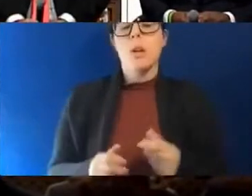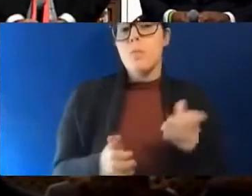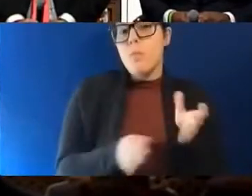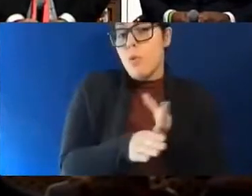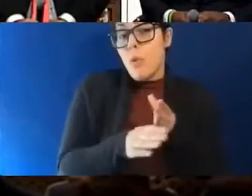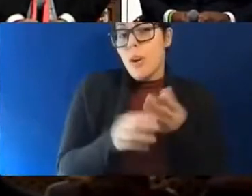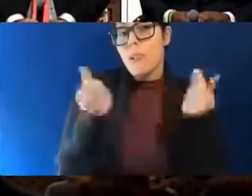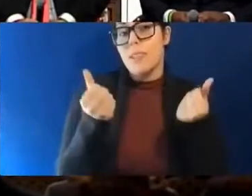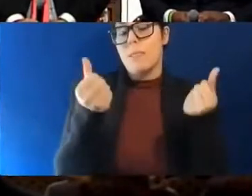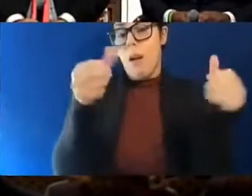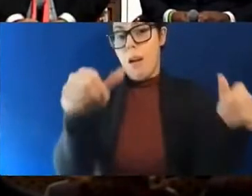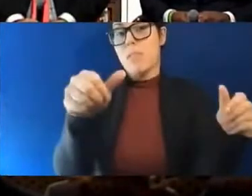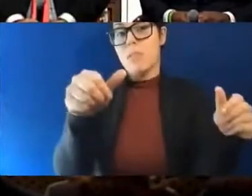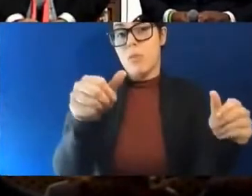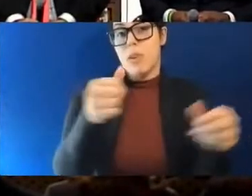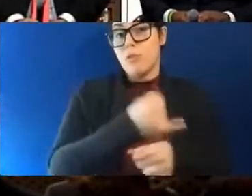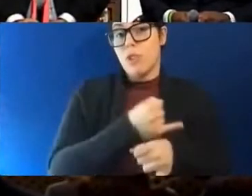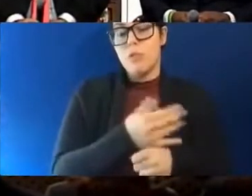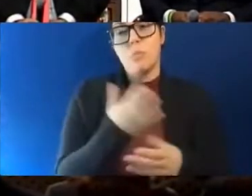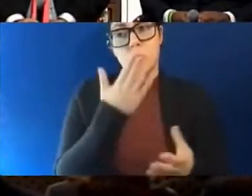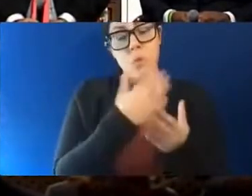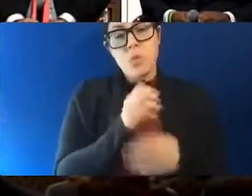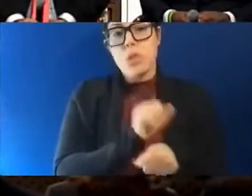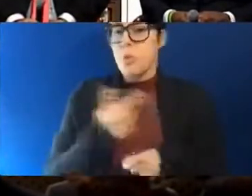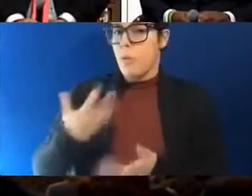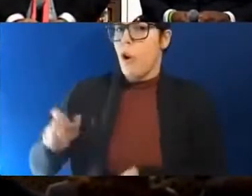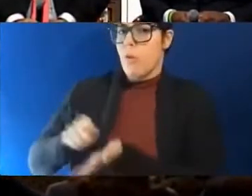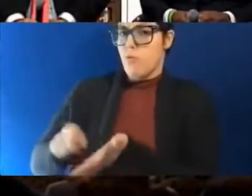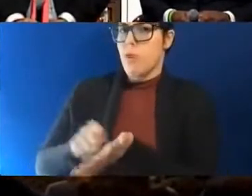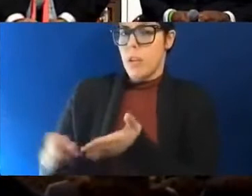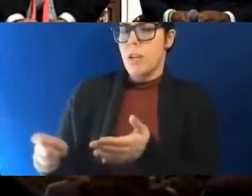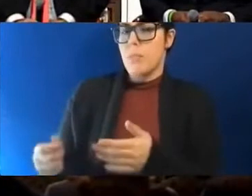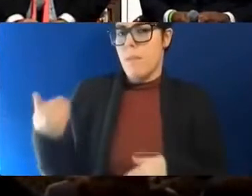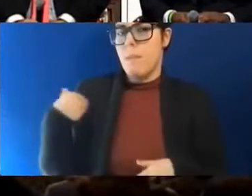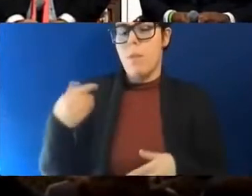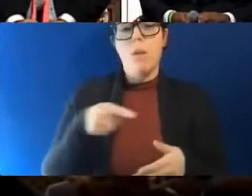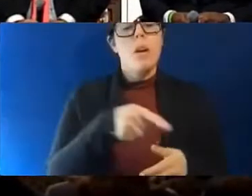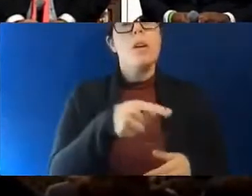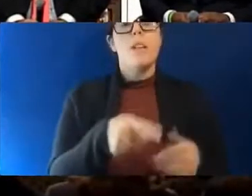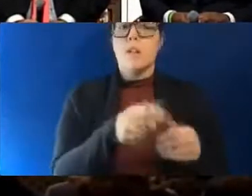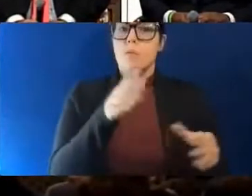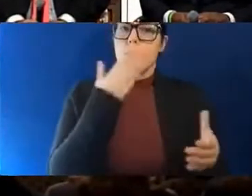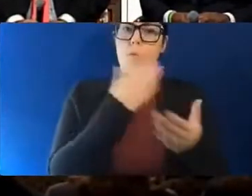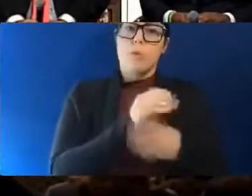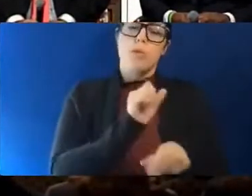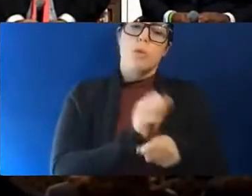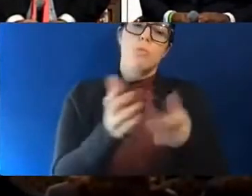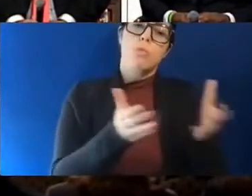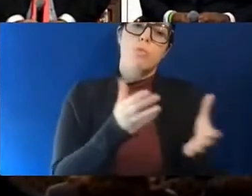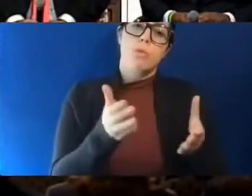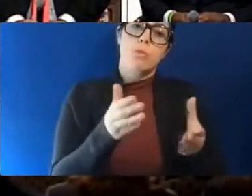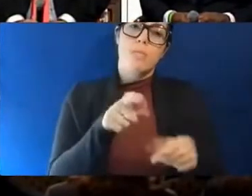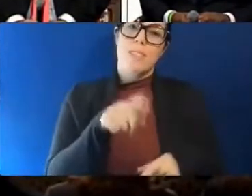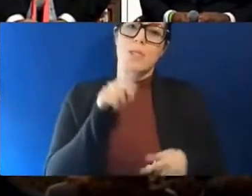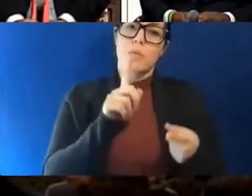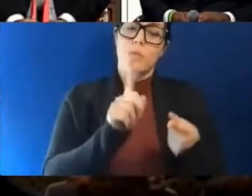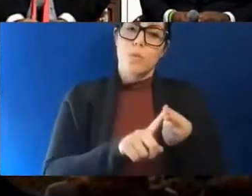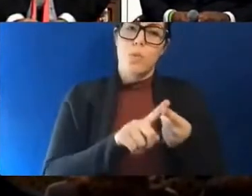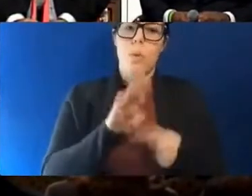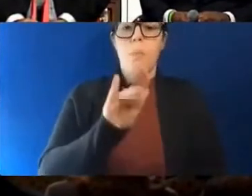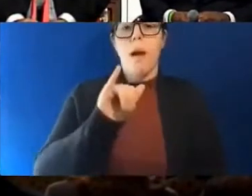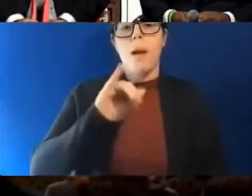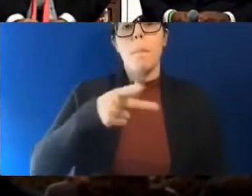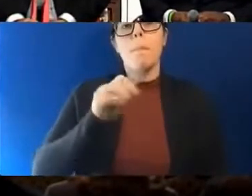institutions do a particularly good job, and we've written about this at Urban, of serving the needs of BIPOC communities, but